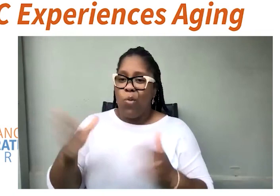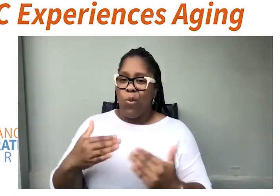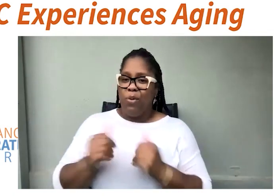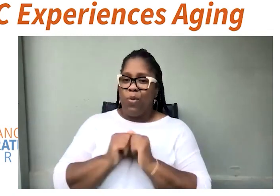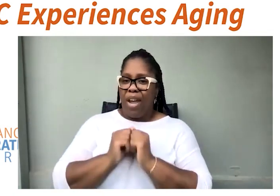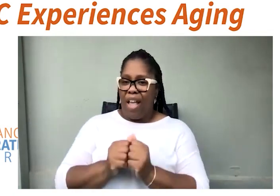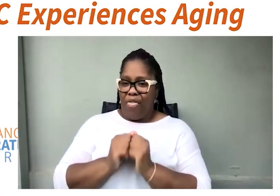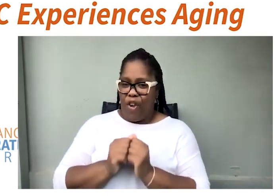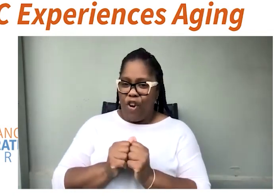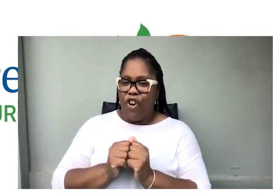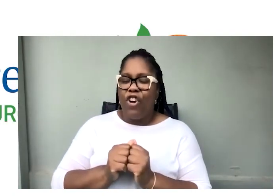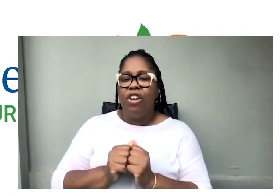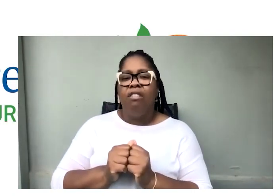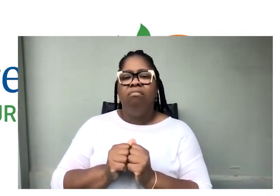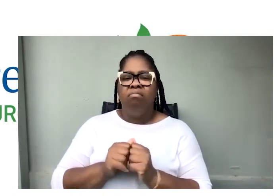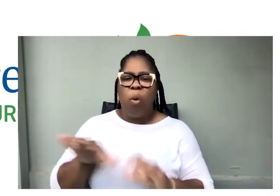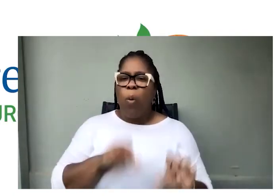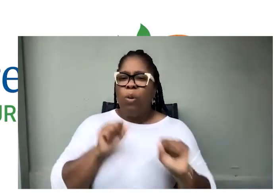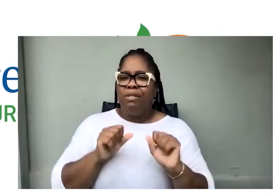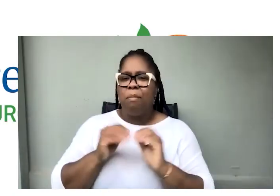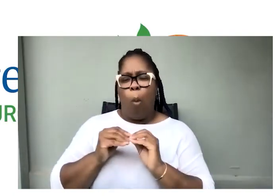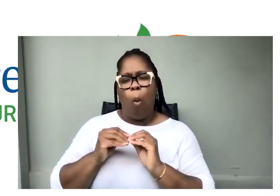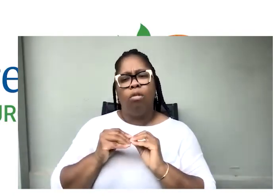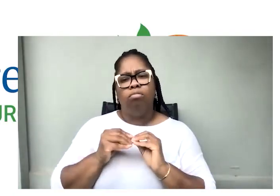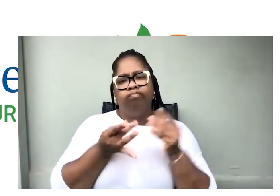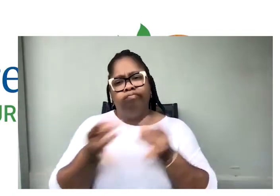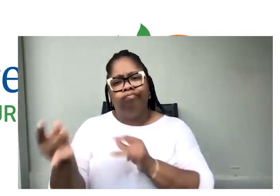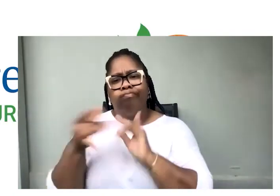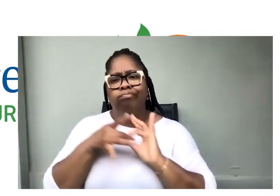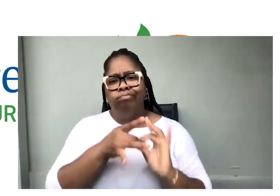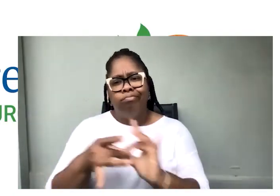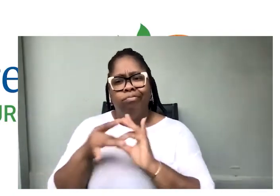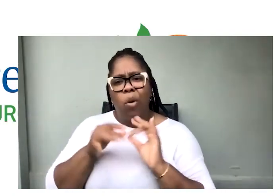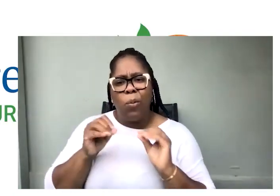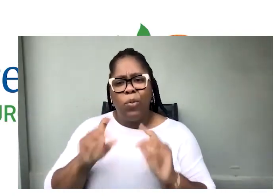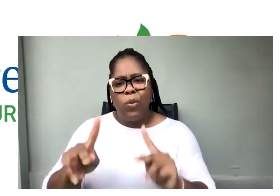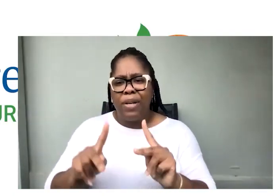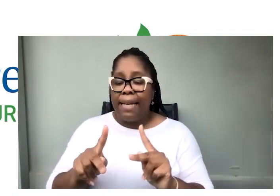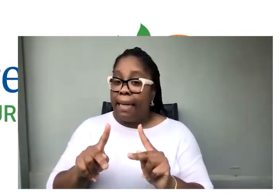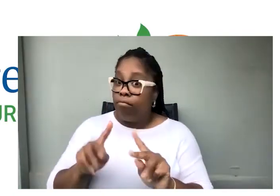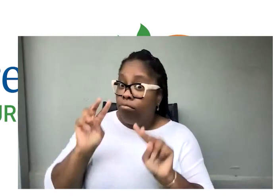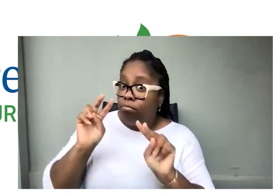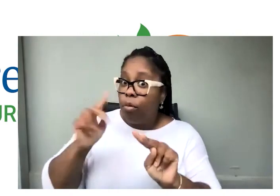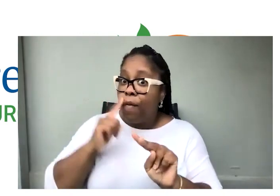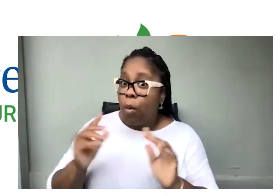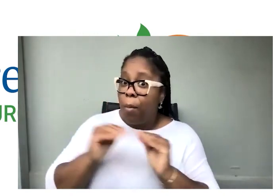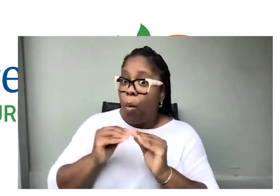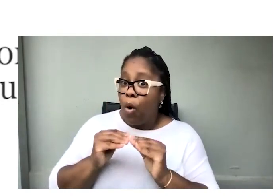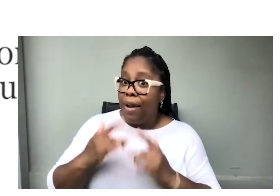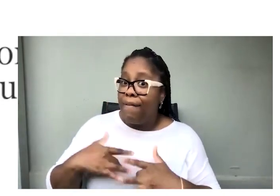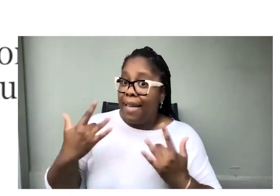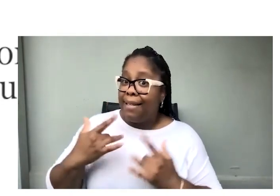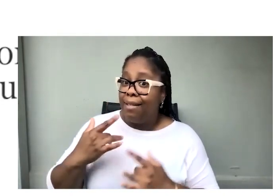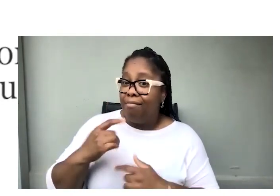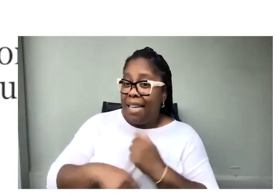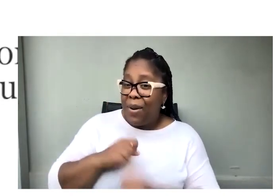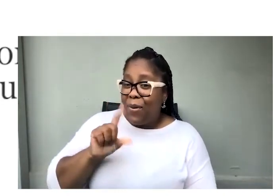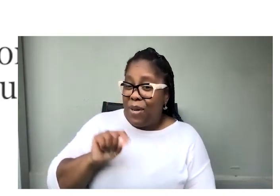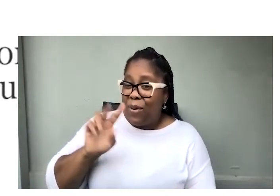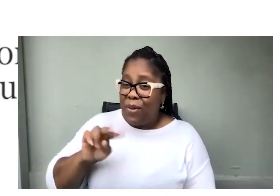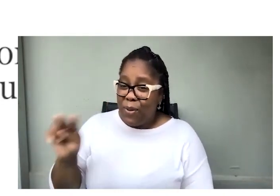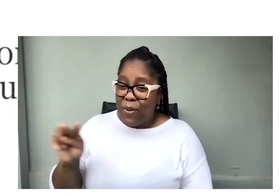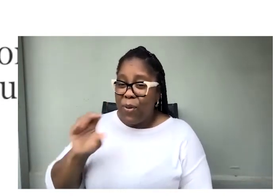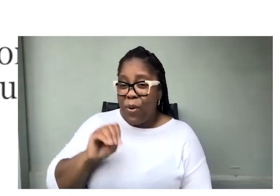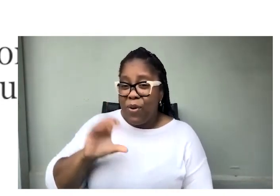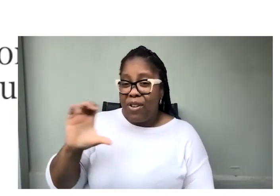together and have a more of a cohesive opportunity. Keep a lookout for more events in 2022, the Orange County Aging